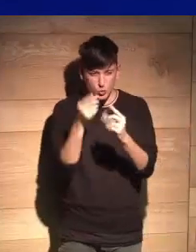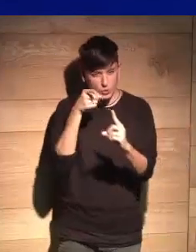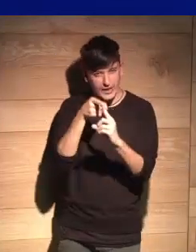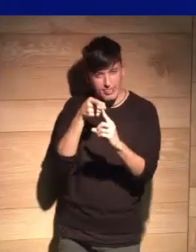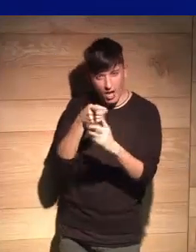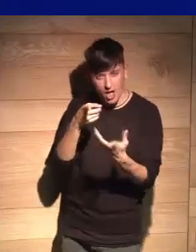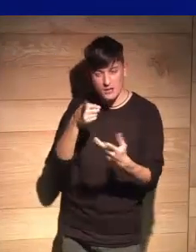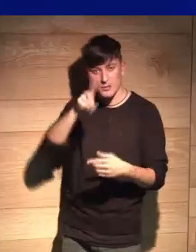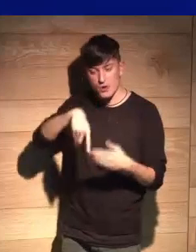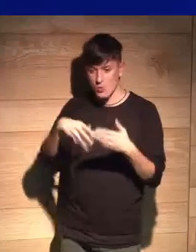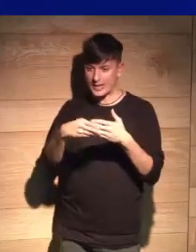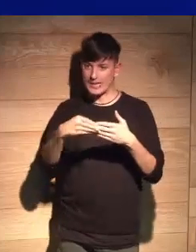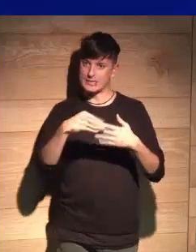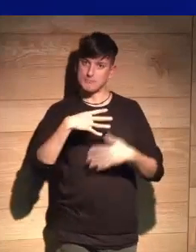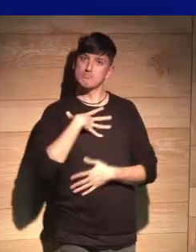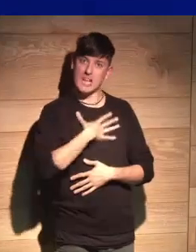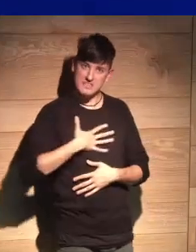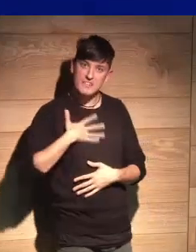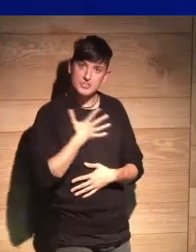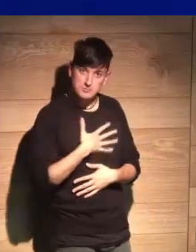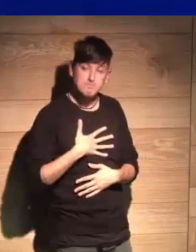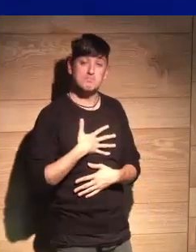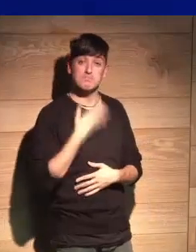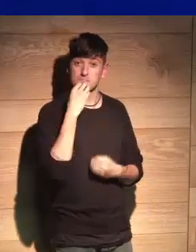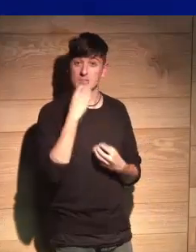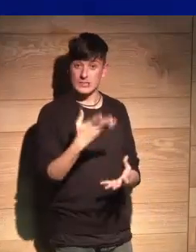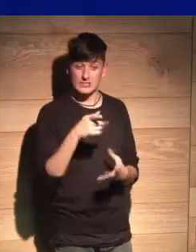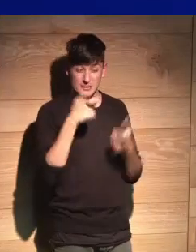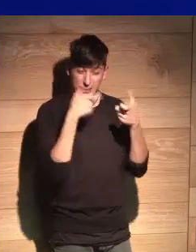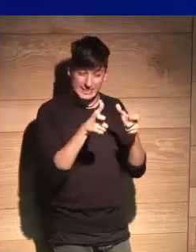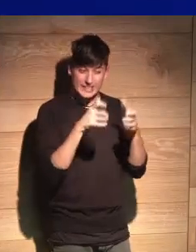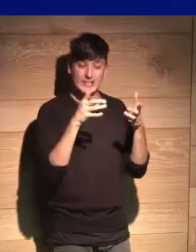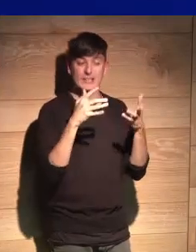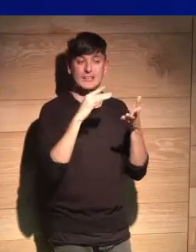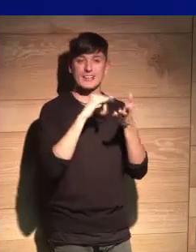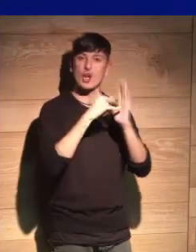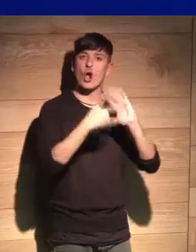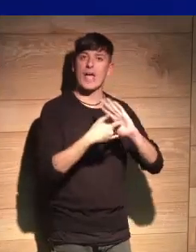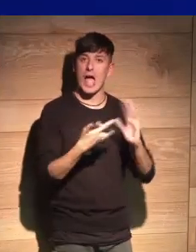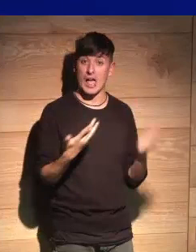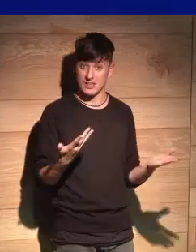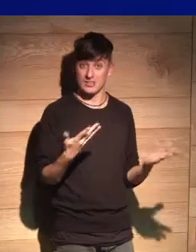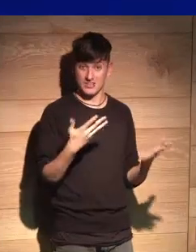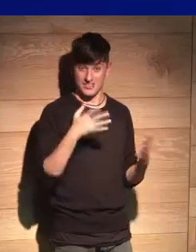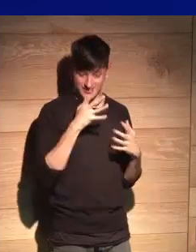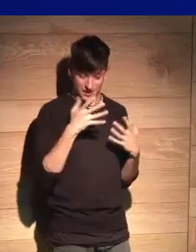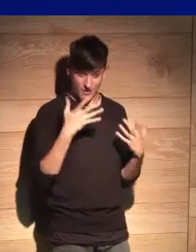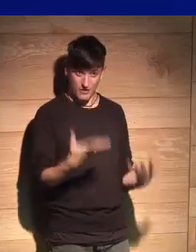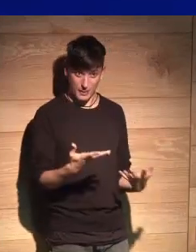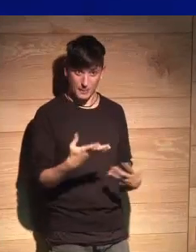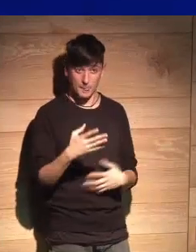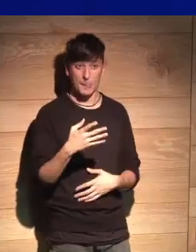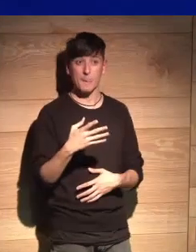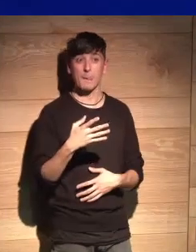nothing, suddenly you see there are millions of users, clients who are satisfied, and